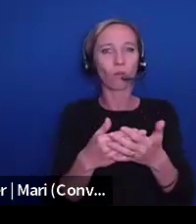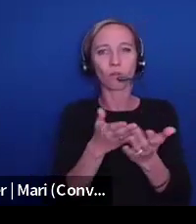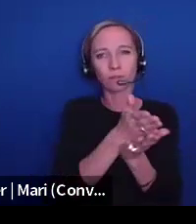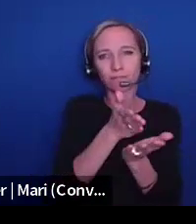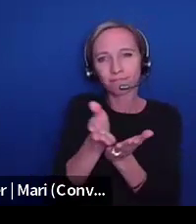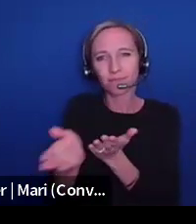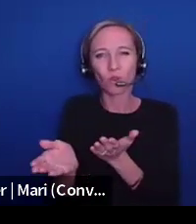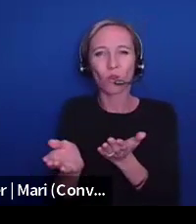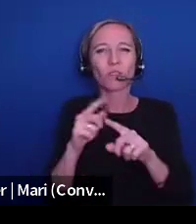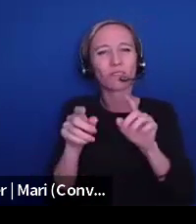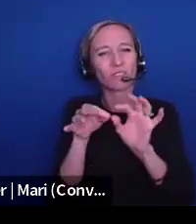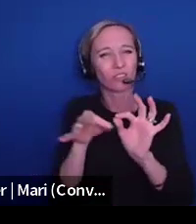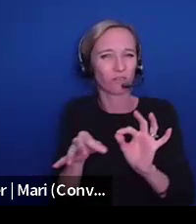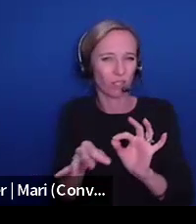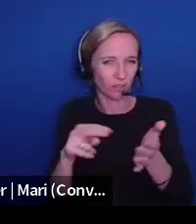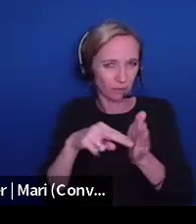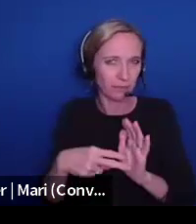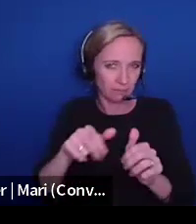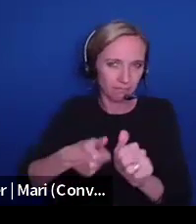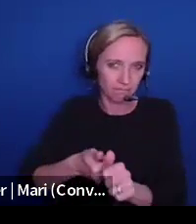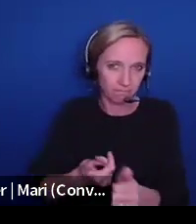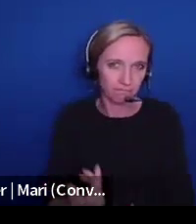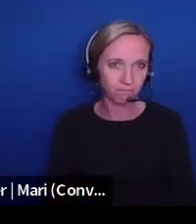and connotations of these terms.